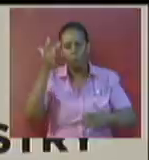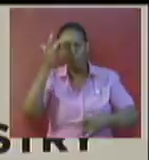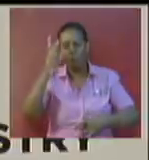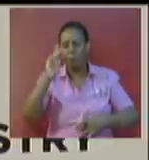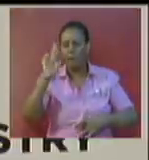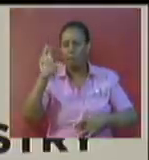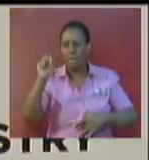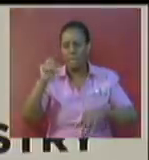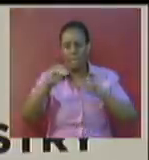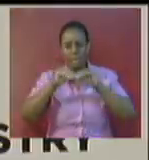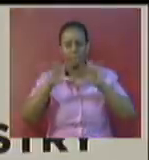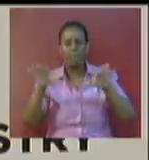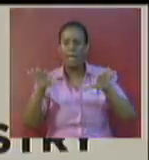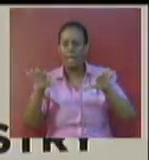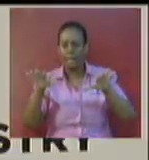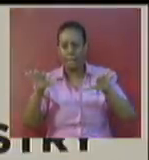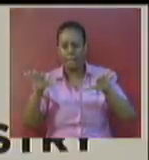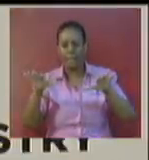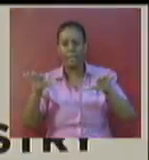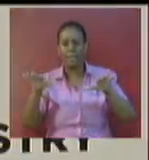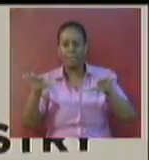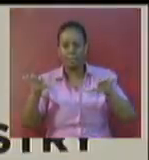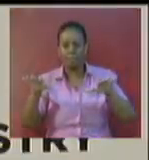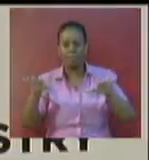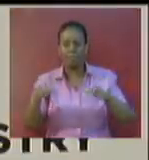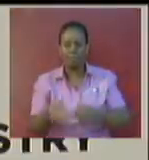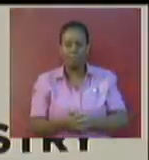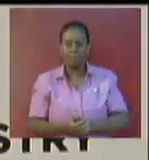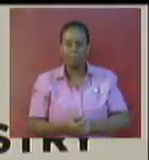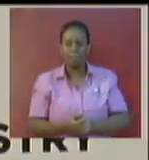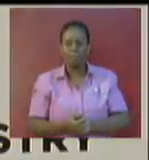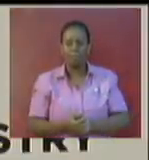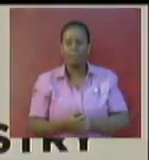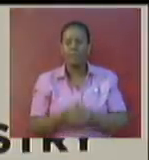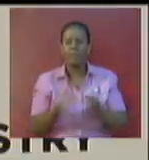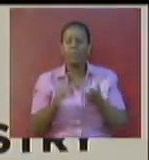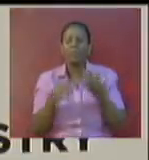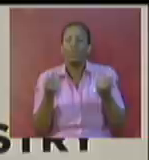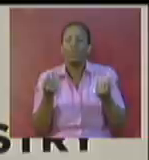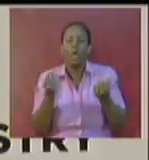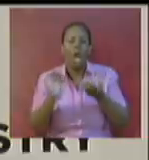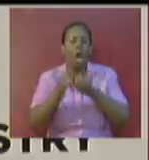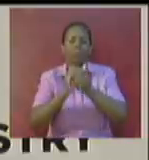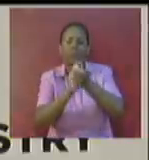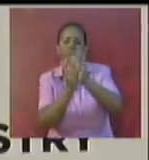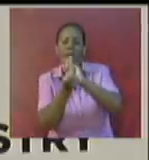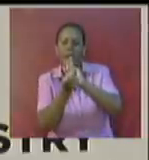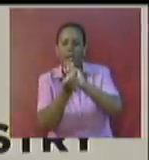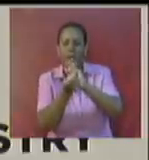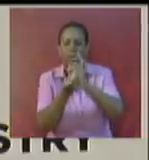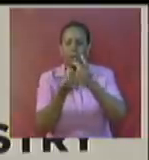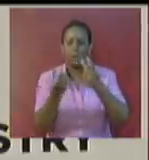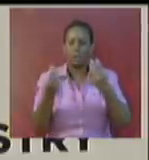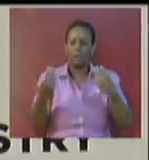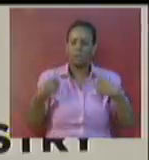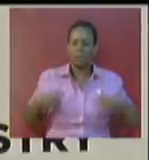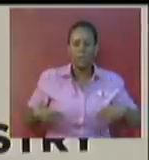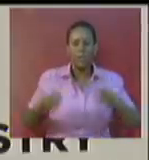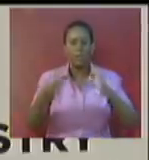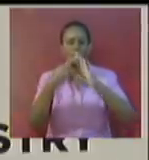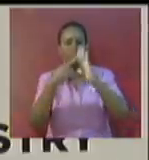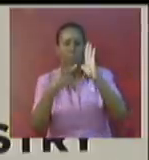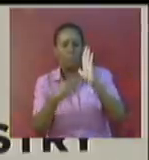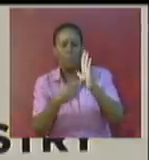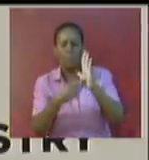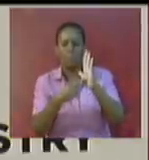gives us ideas and predicts the way we should tailor our public health measures. For now, we have maintained somewhat of a